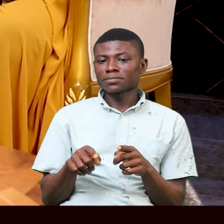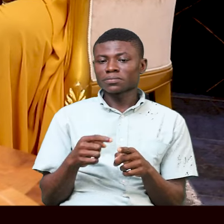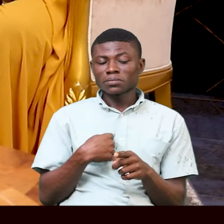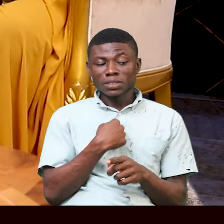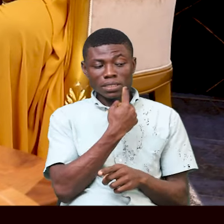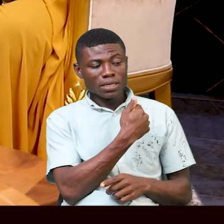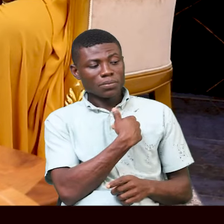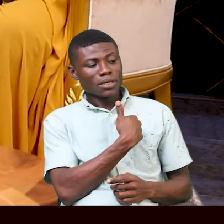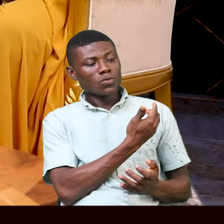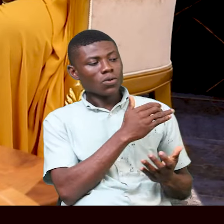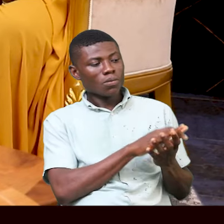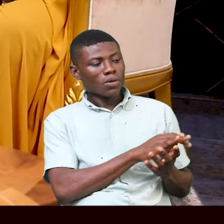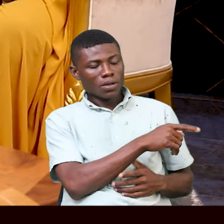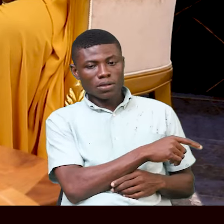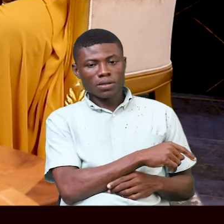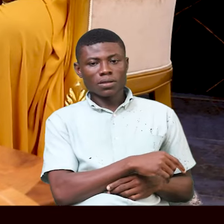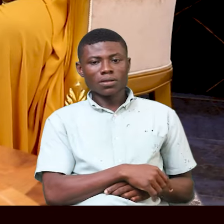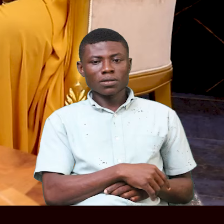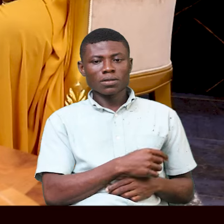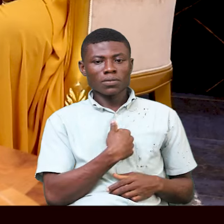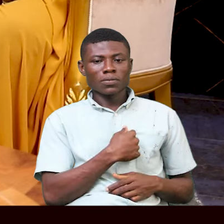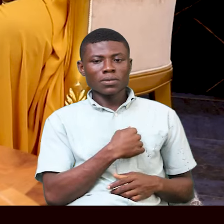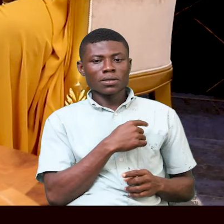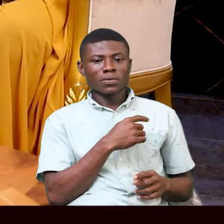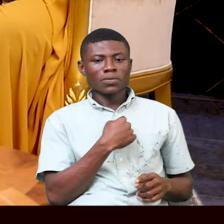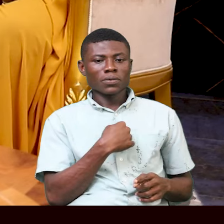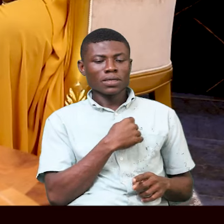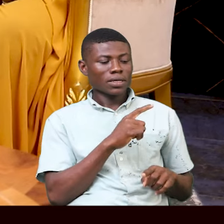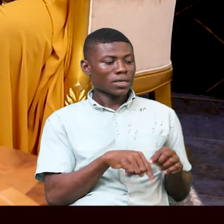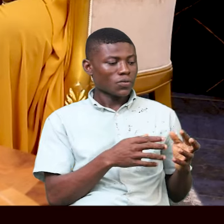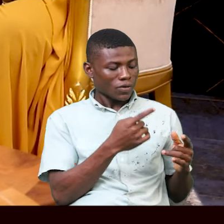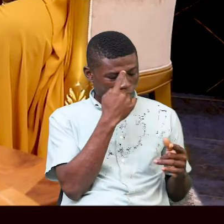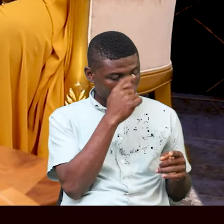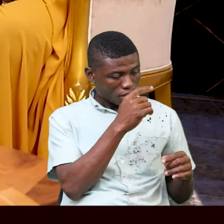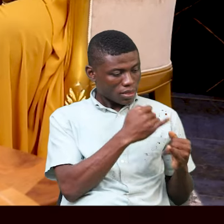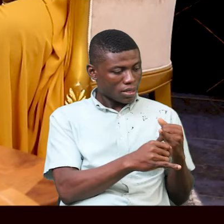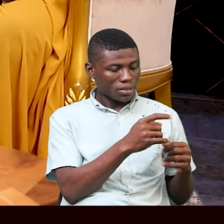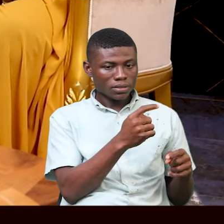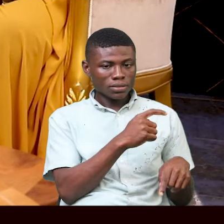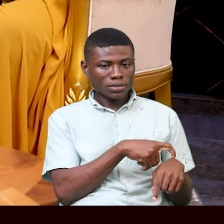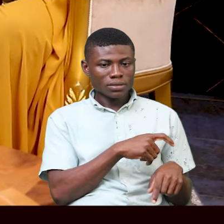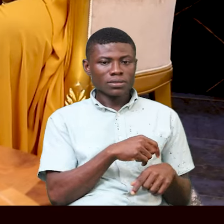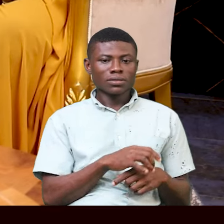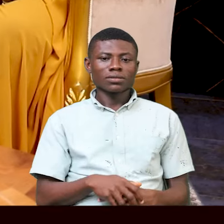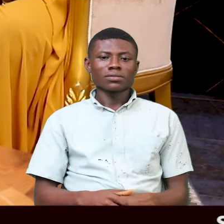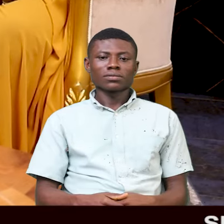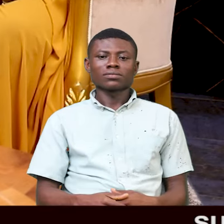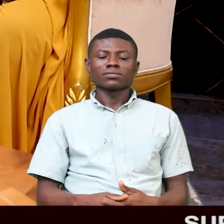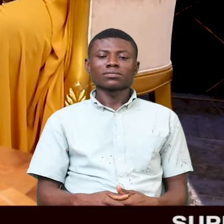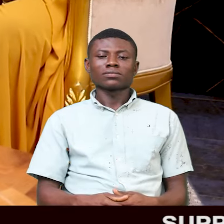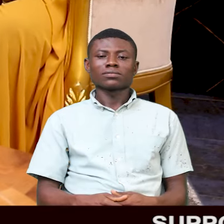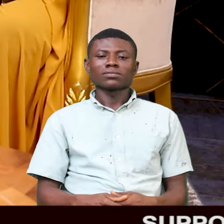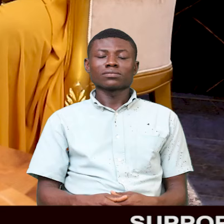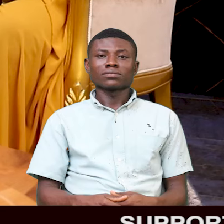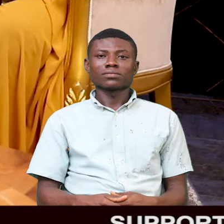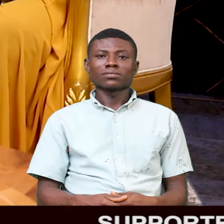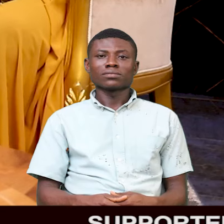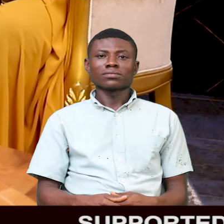when I proposed to her, me can't wait for the last time. Okay. Because me can't what was it?